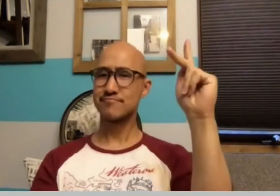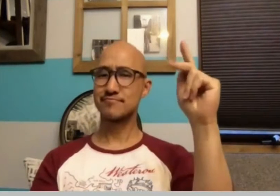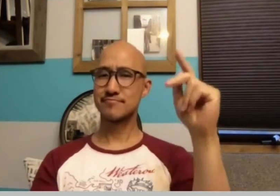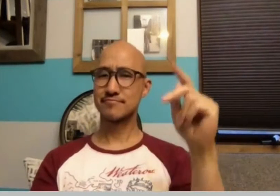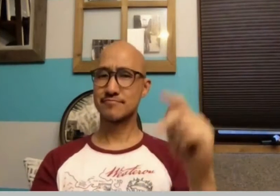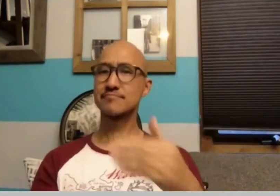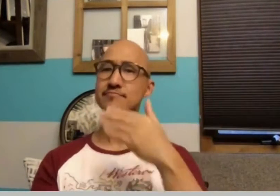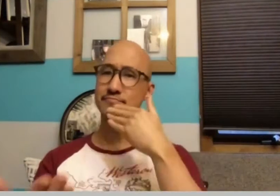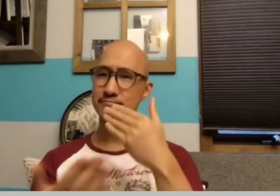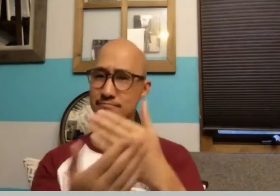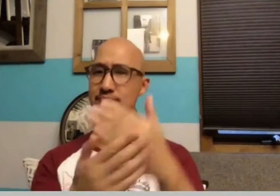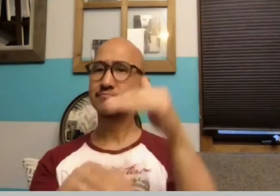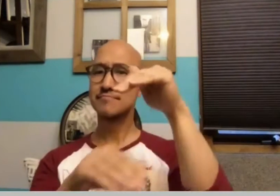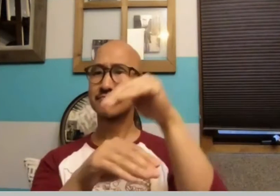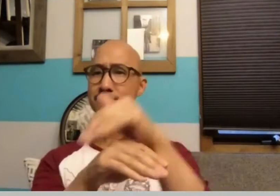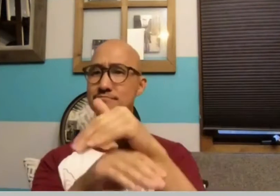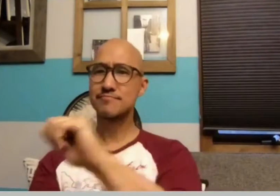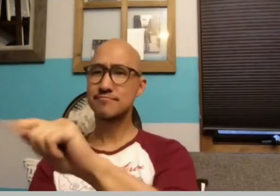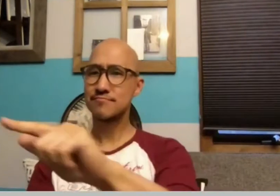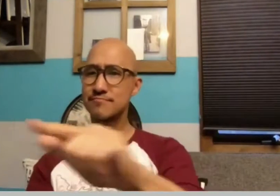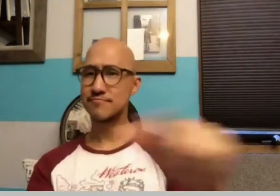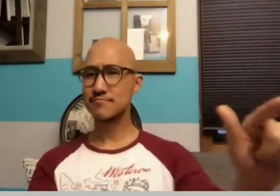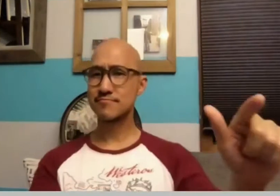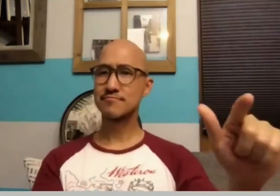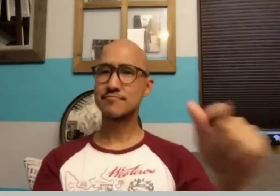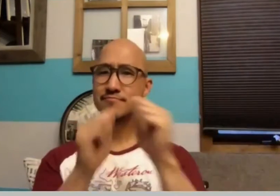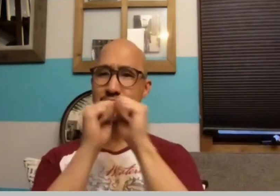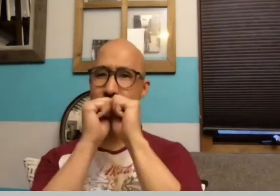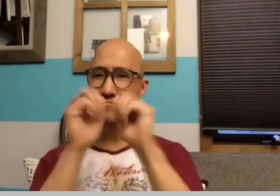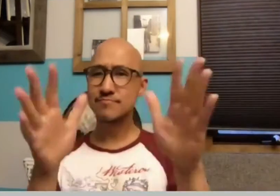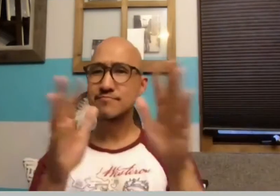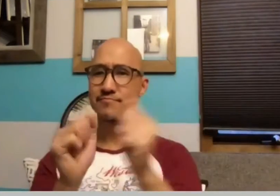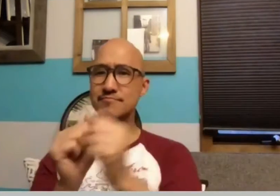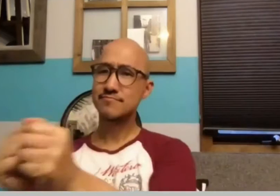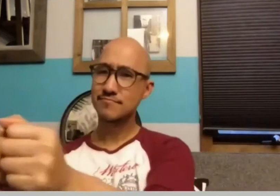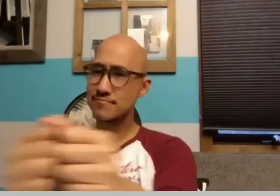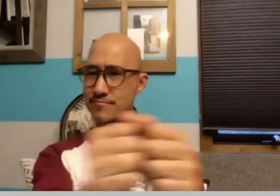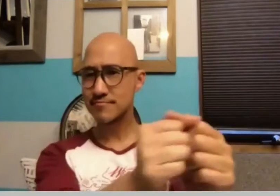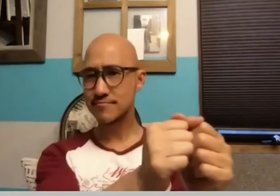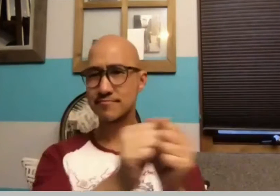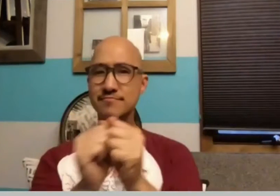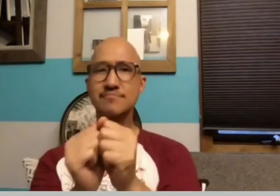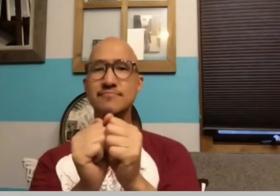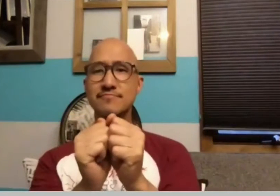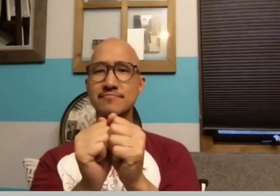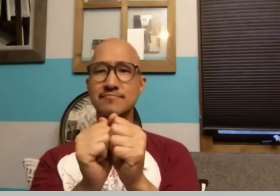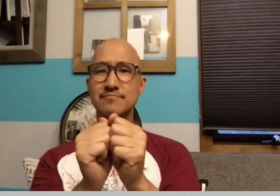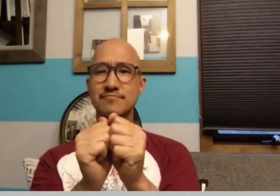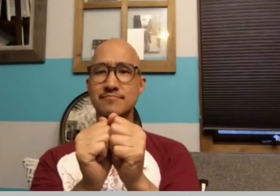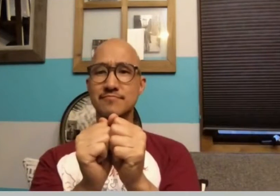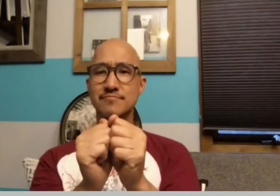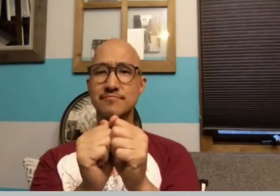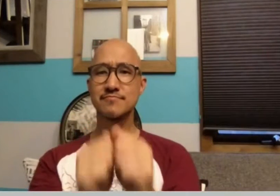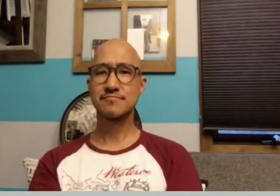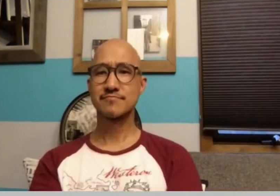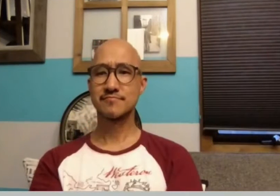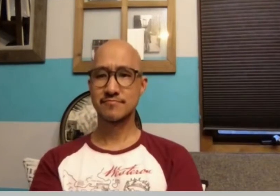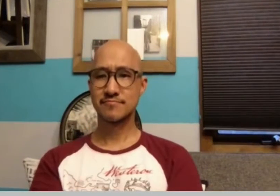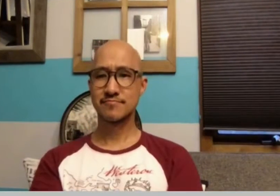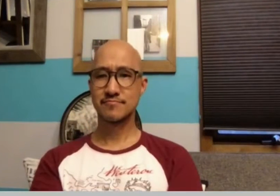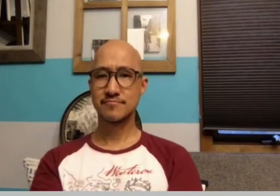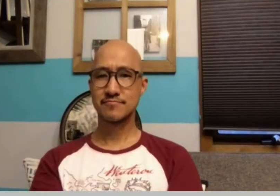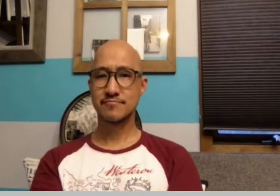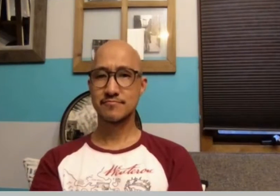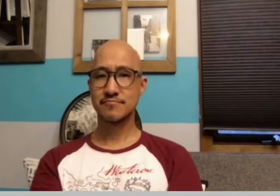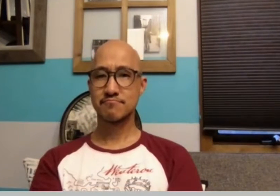Good evening, everyone. It's such a blessing to be able to speak to you all tonight. I've been blessed by this study. I hope that